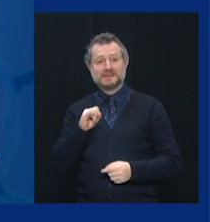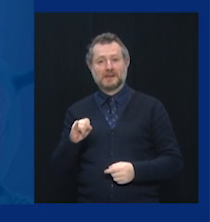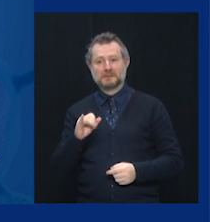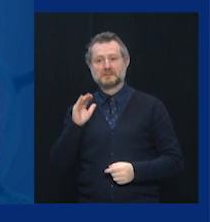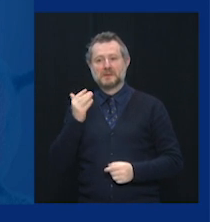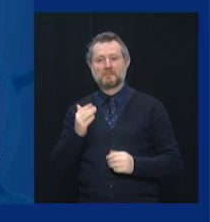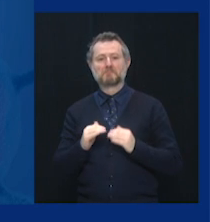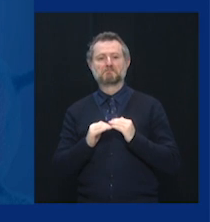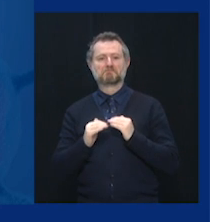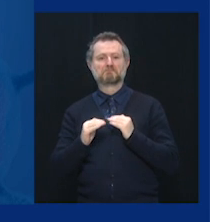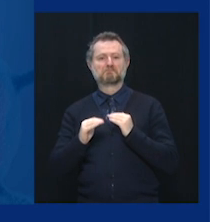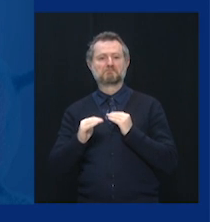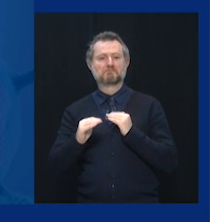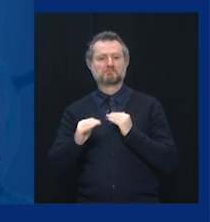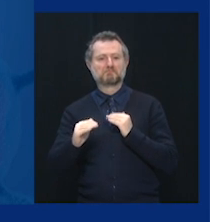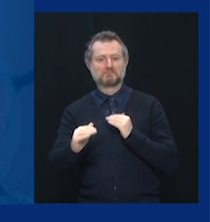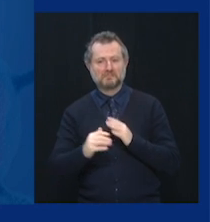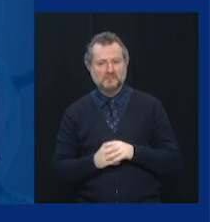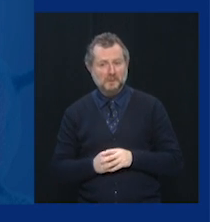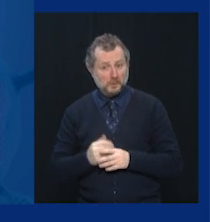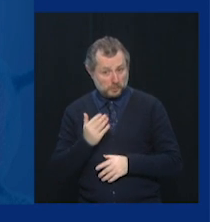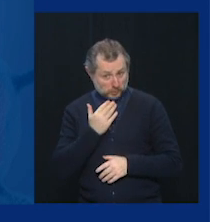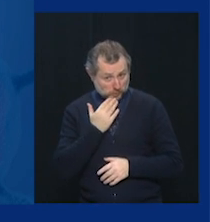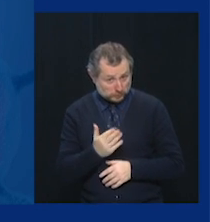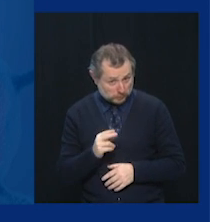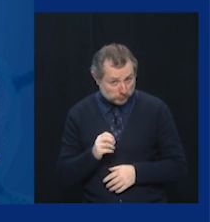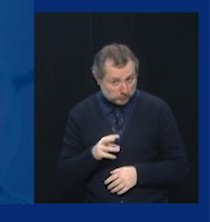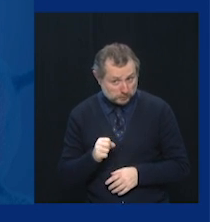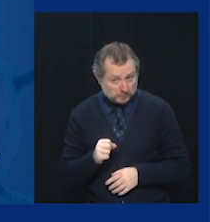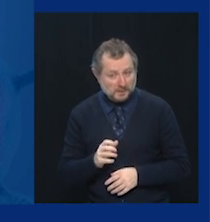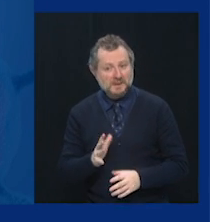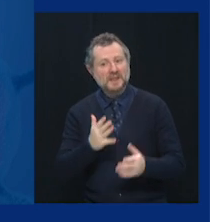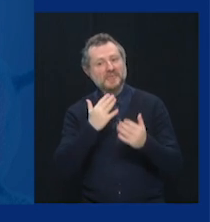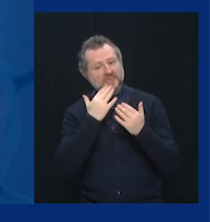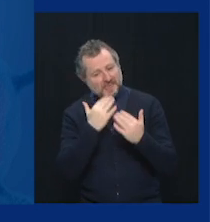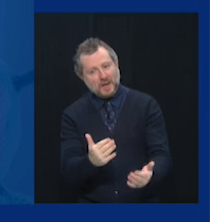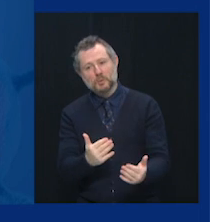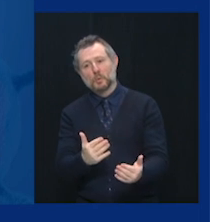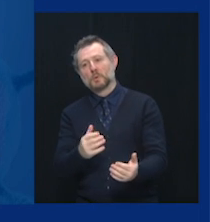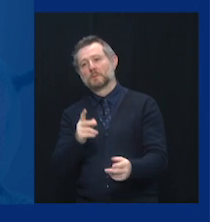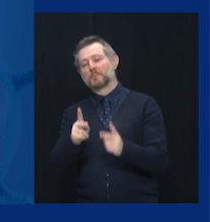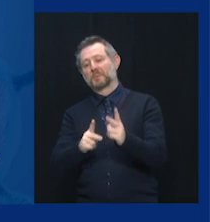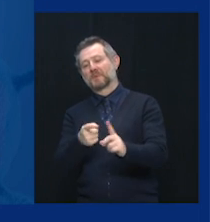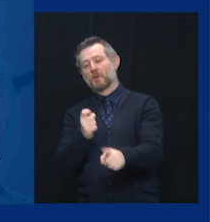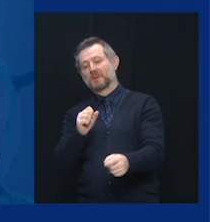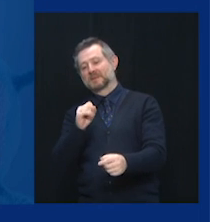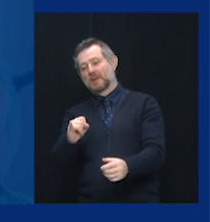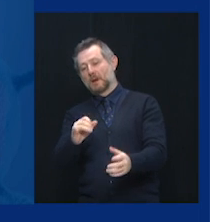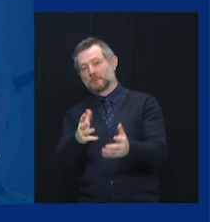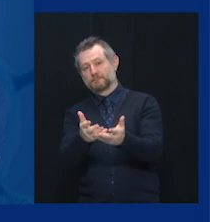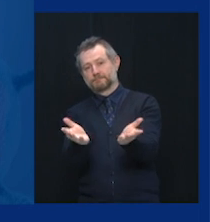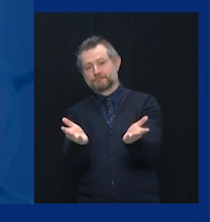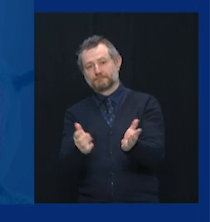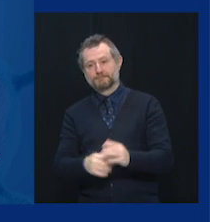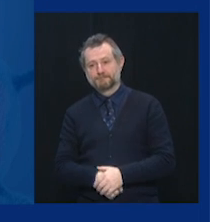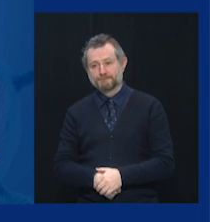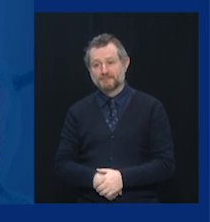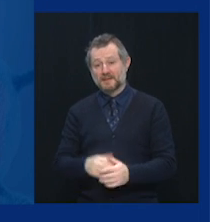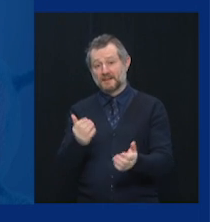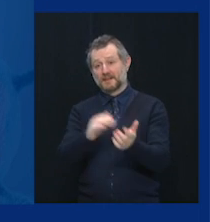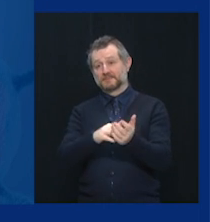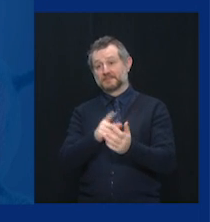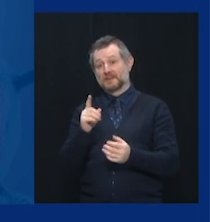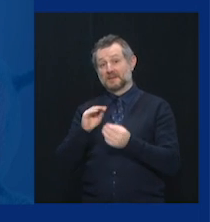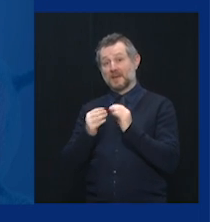stabilized, and that's good news. Thank you very much, Staten Islanders. And again, these numbers are a function